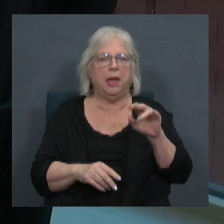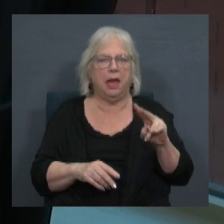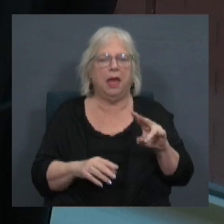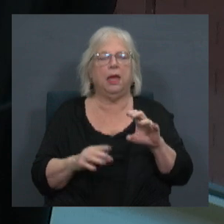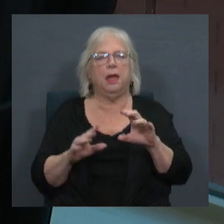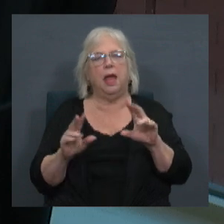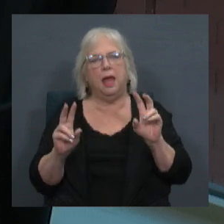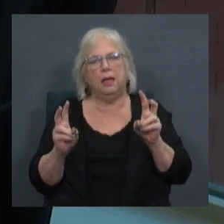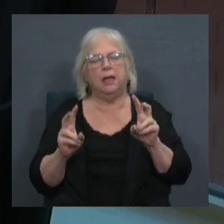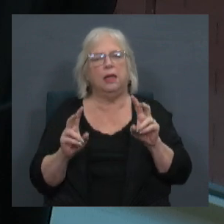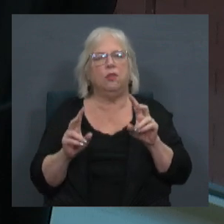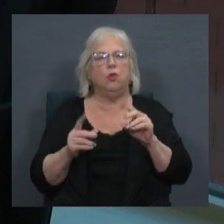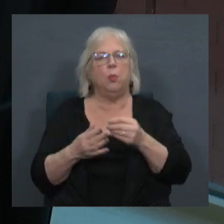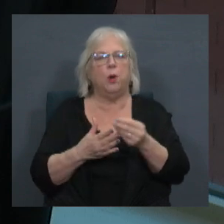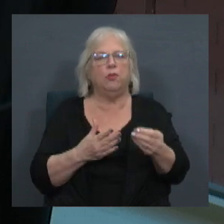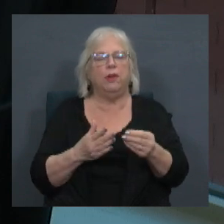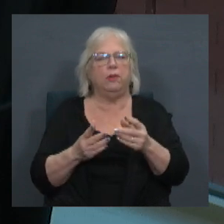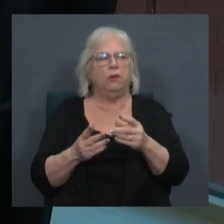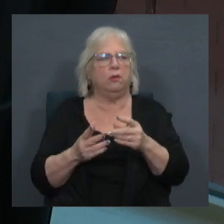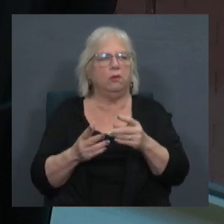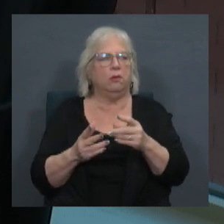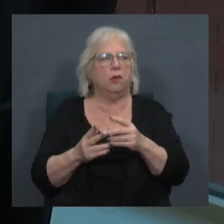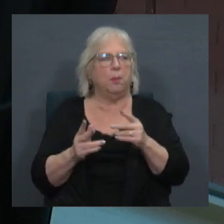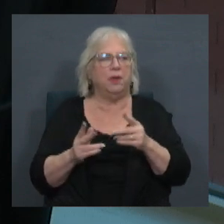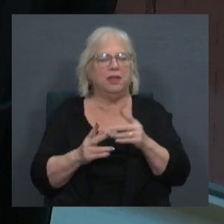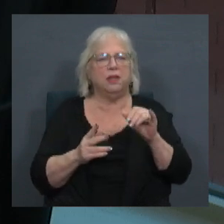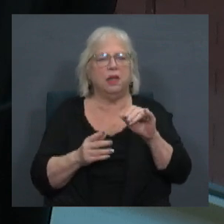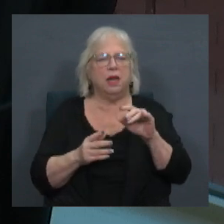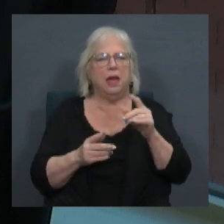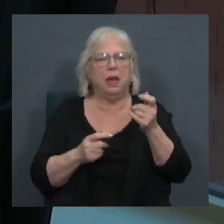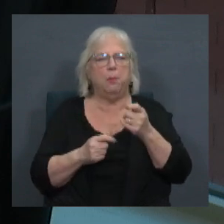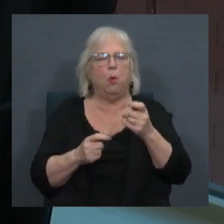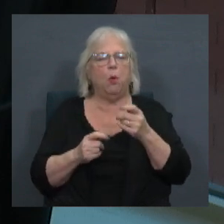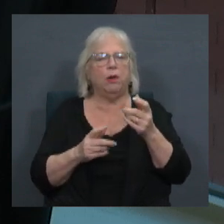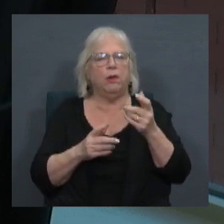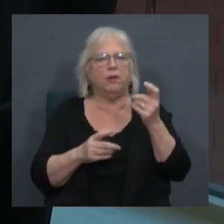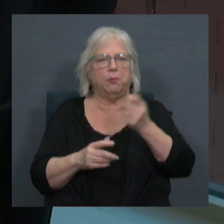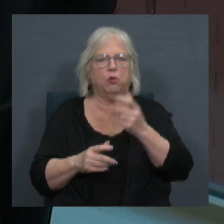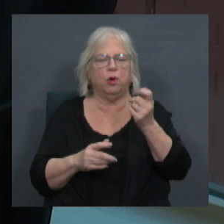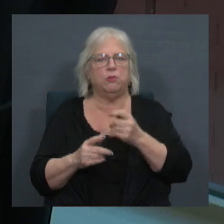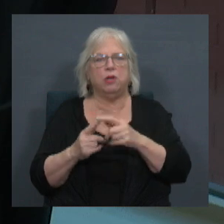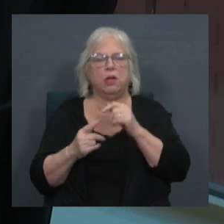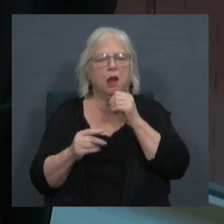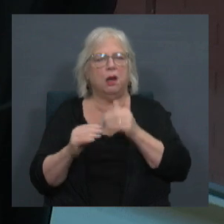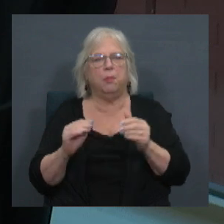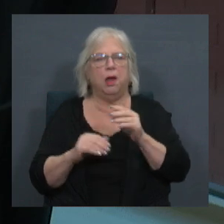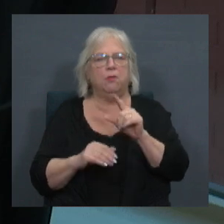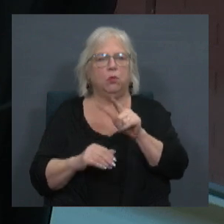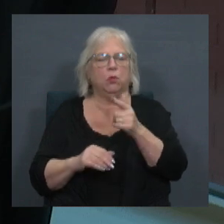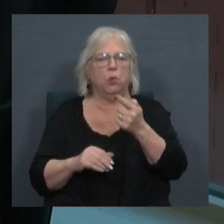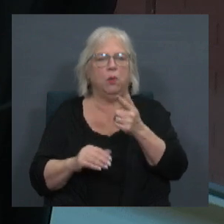as NeoGov, to purchase the position import subscription with options to renew in an amount not to exceed